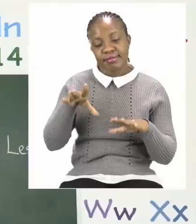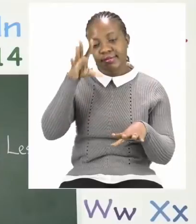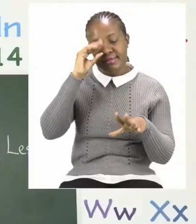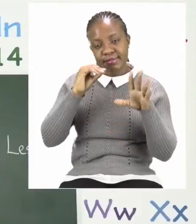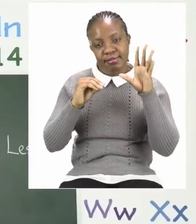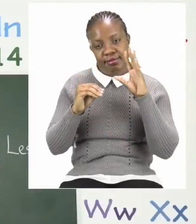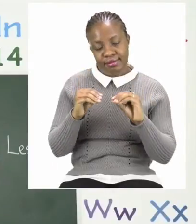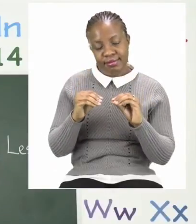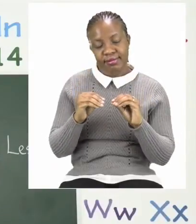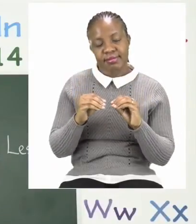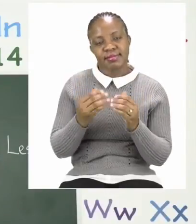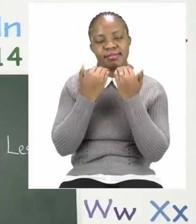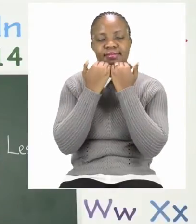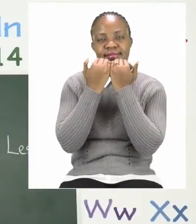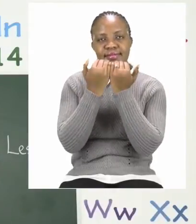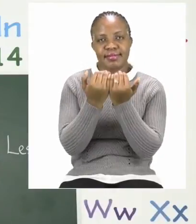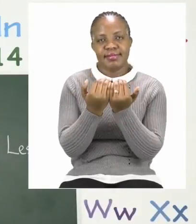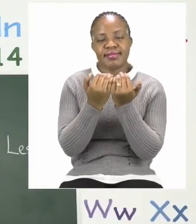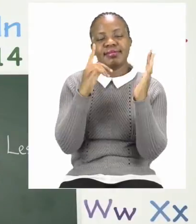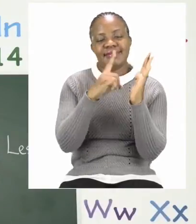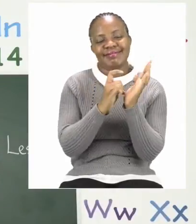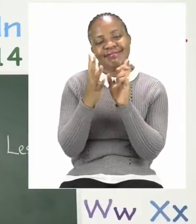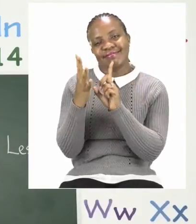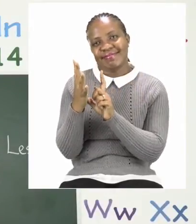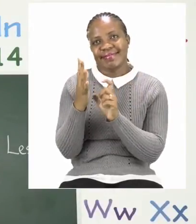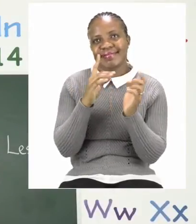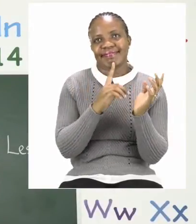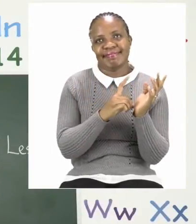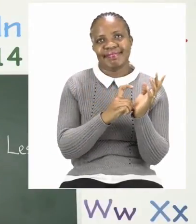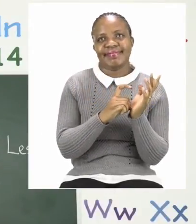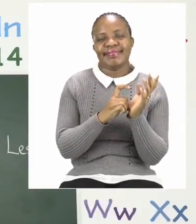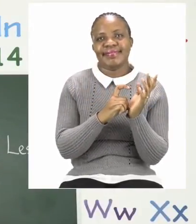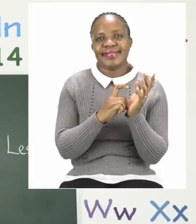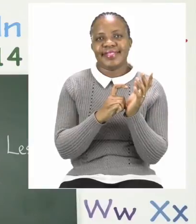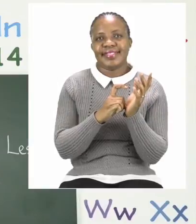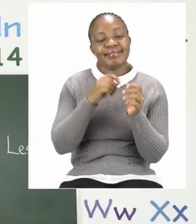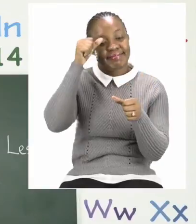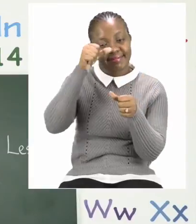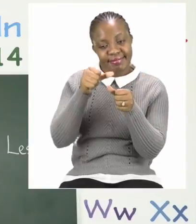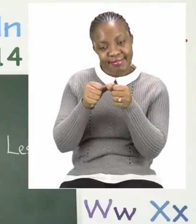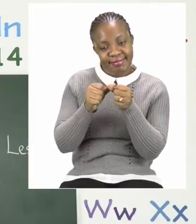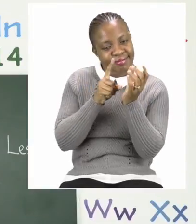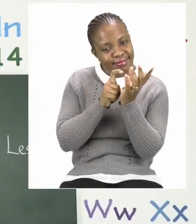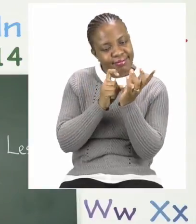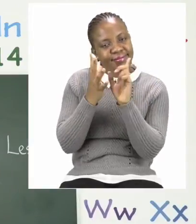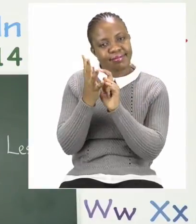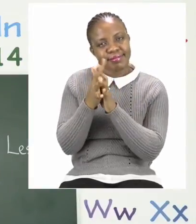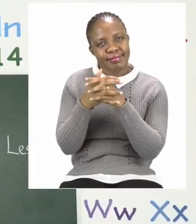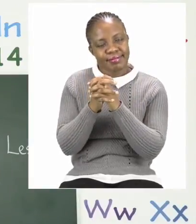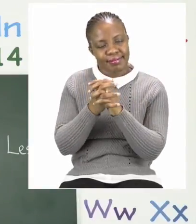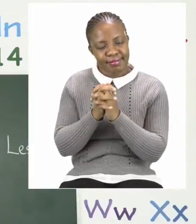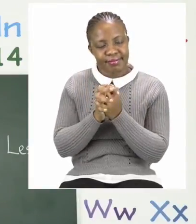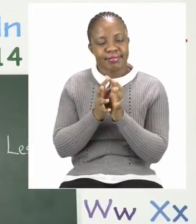very important for us to sanitize. Now remember, when we sanitize, we